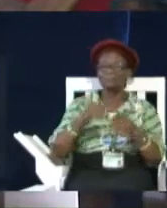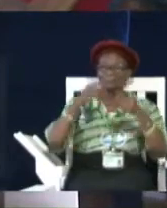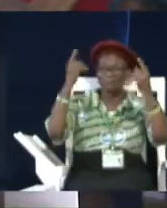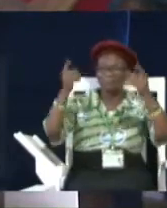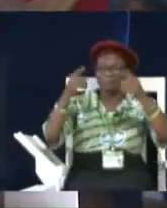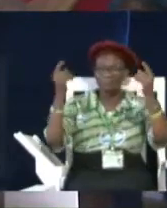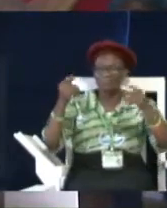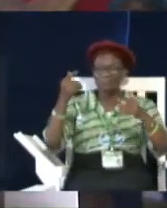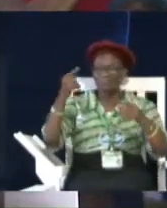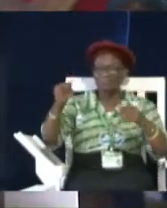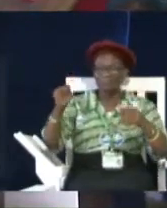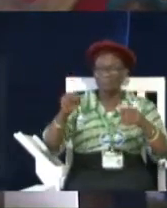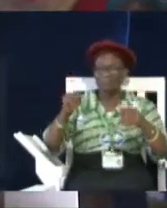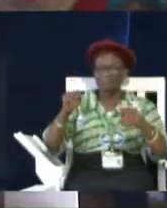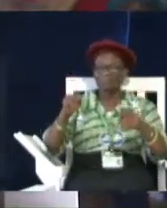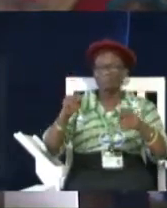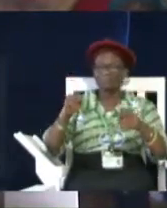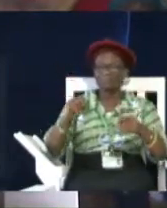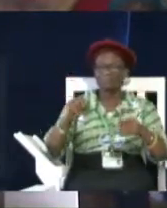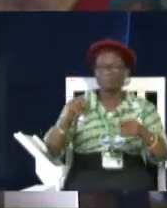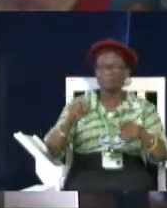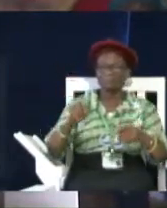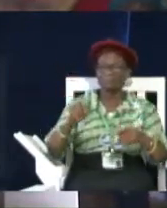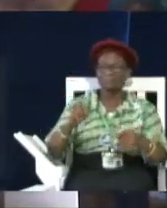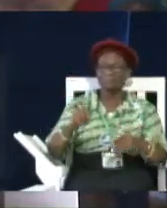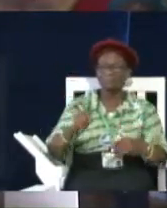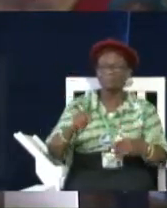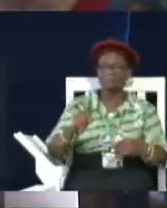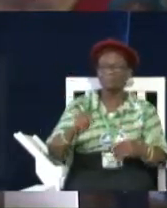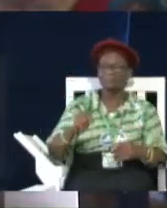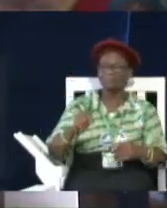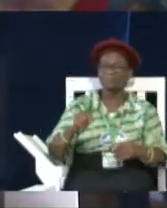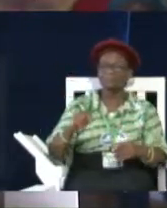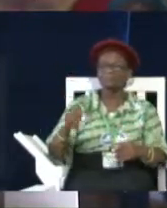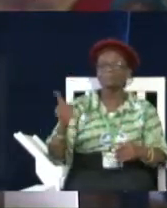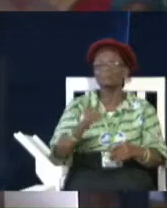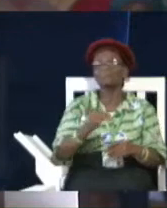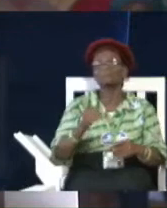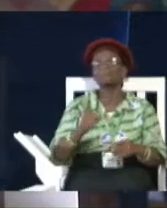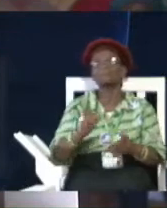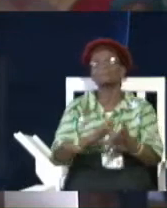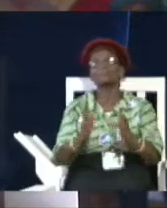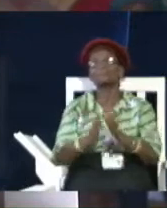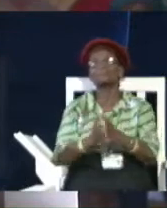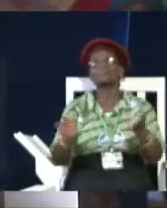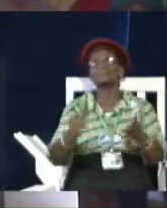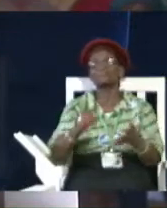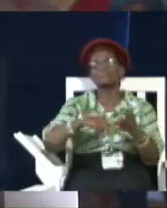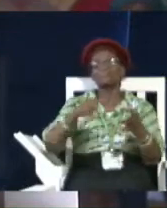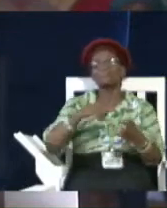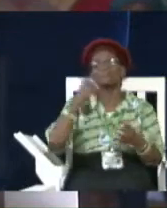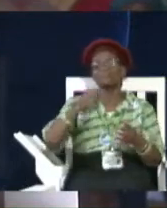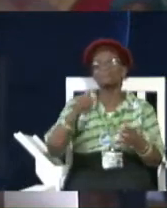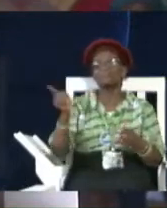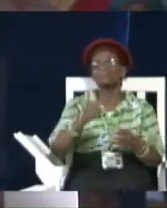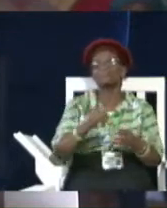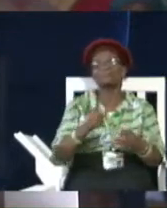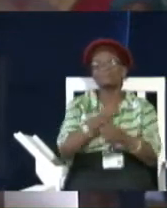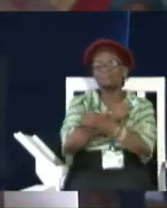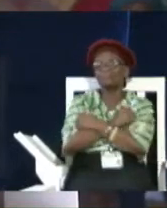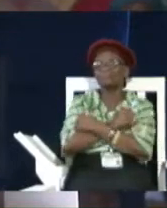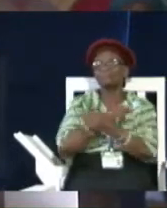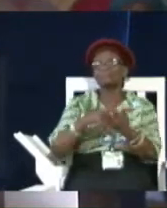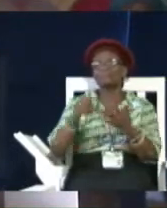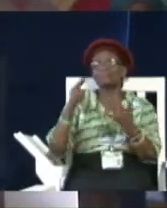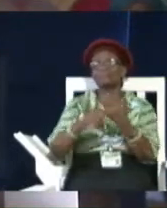The text says, you love righteousness, you hate